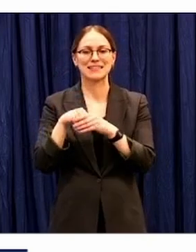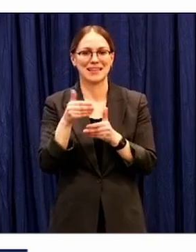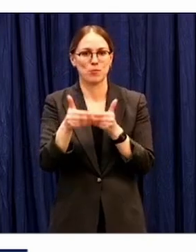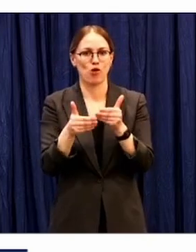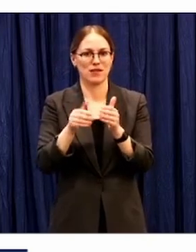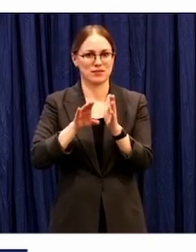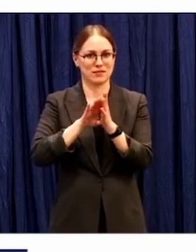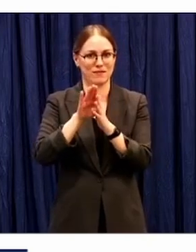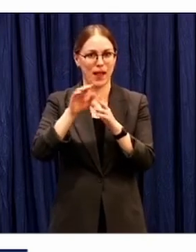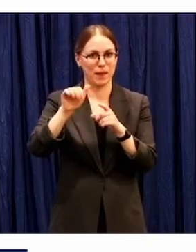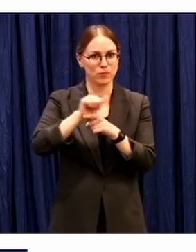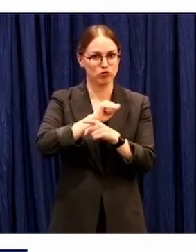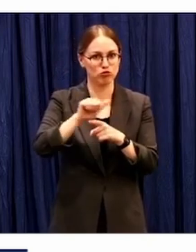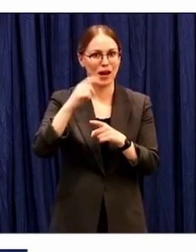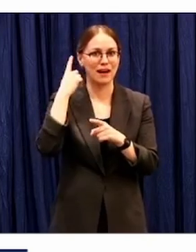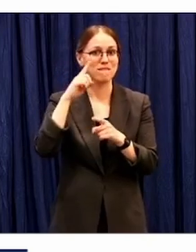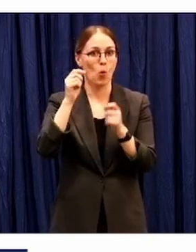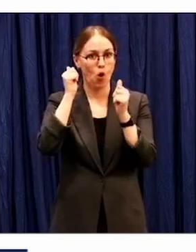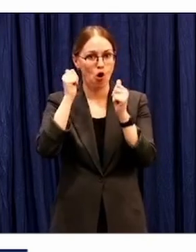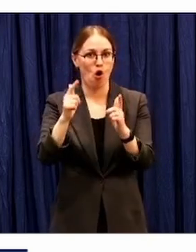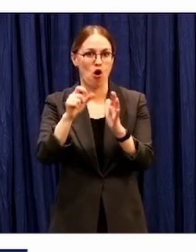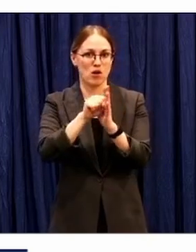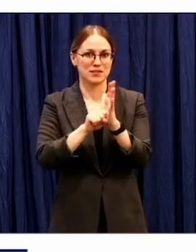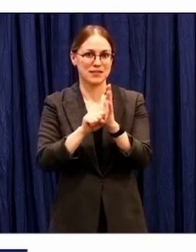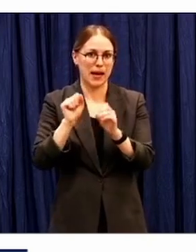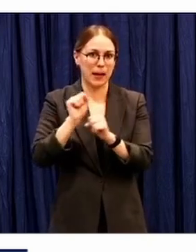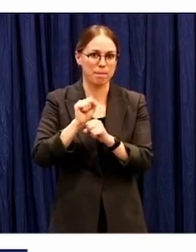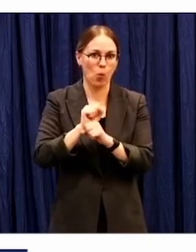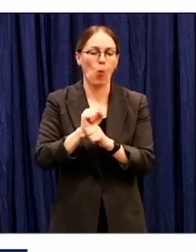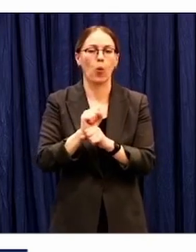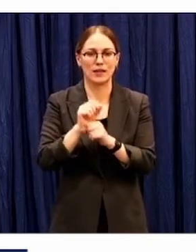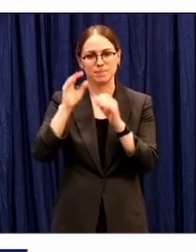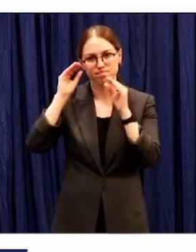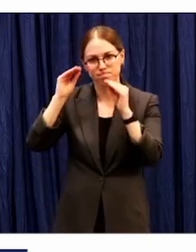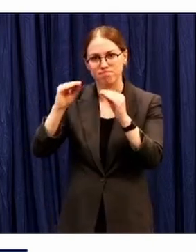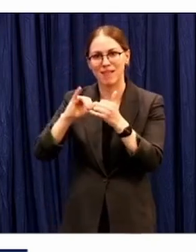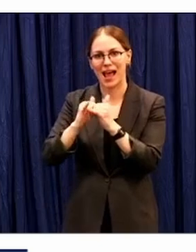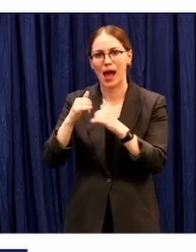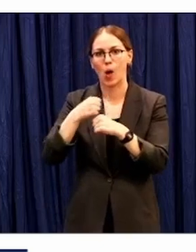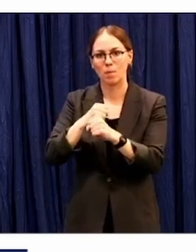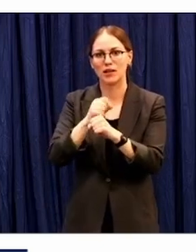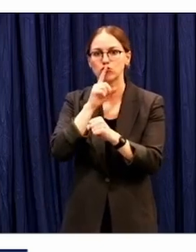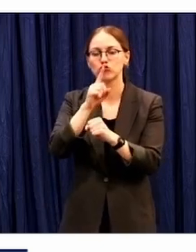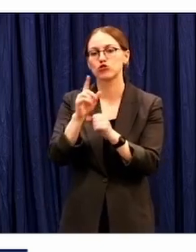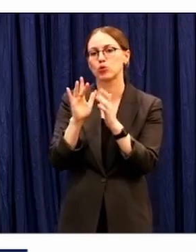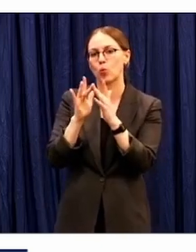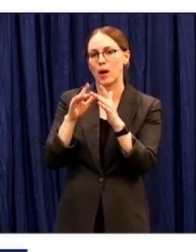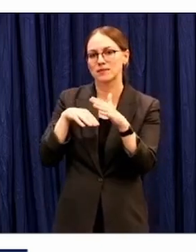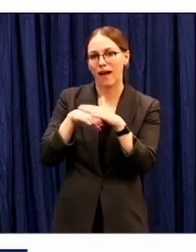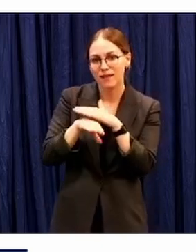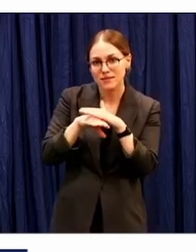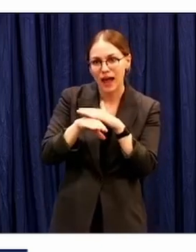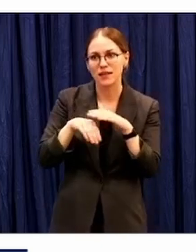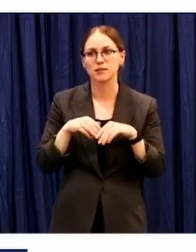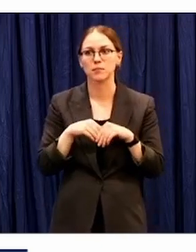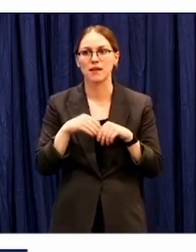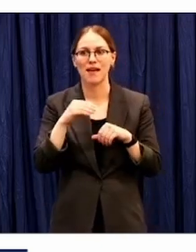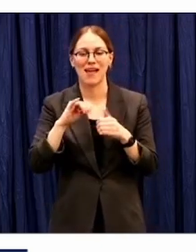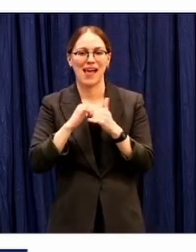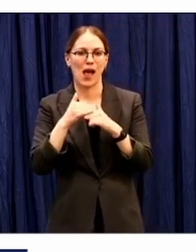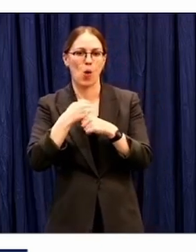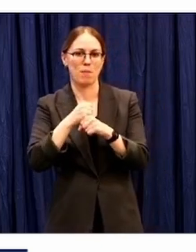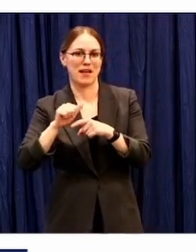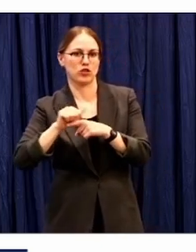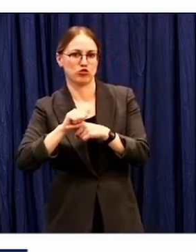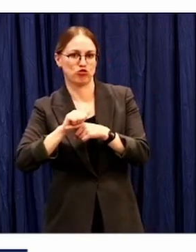training for all state employees on how to create accessible content, as well as a few specific modules on how to create specific document